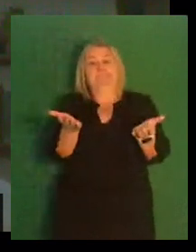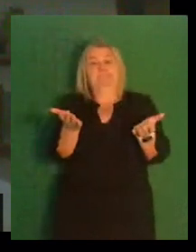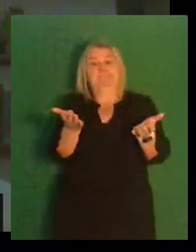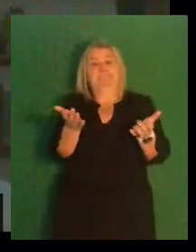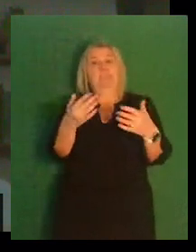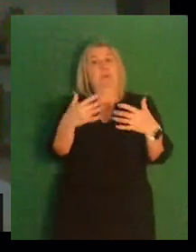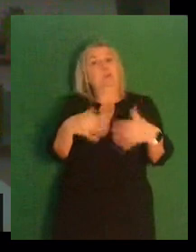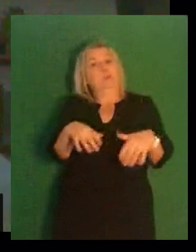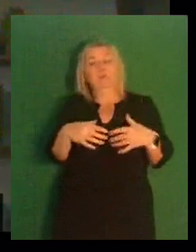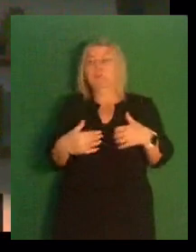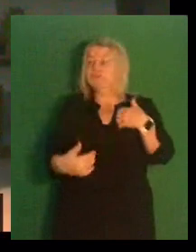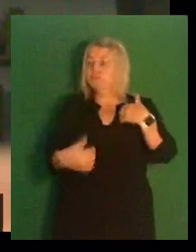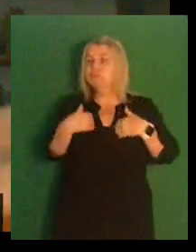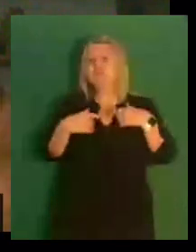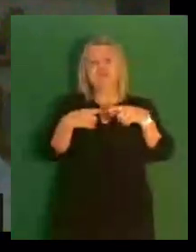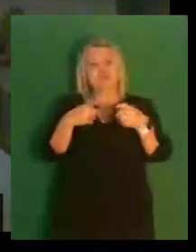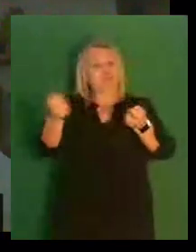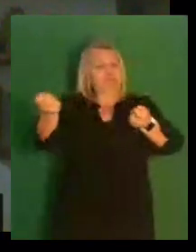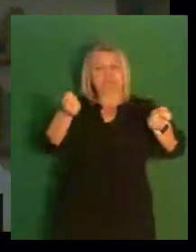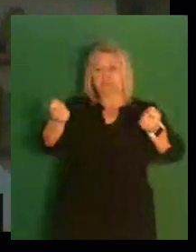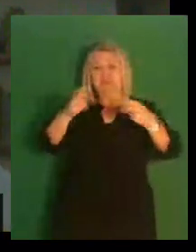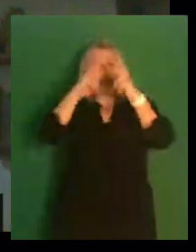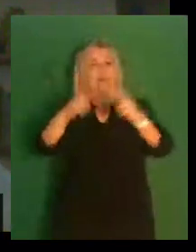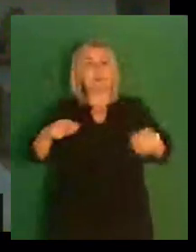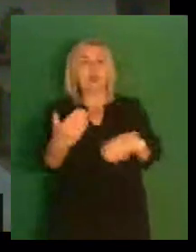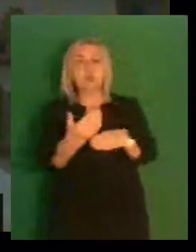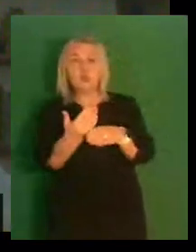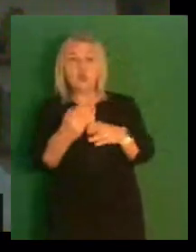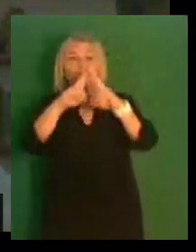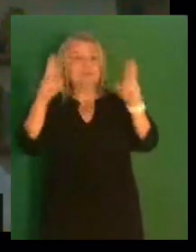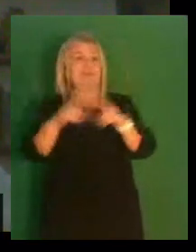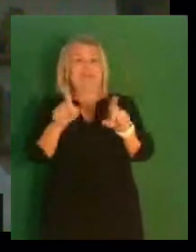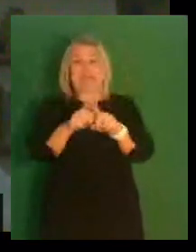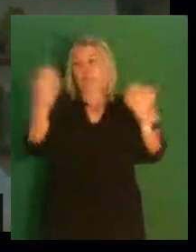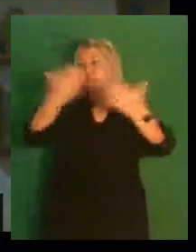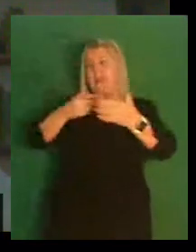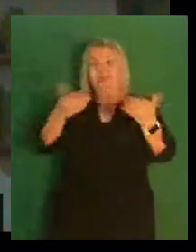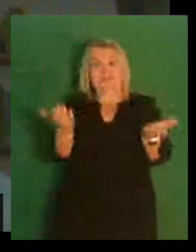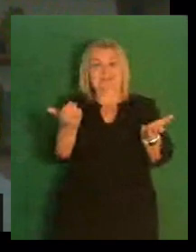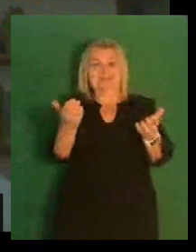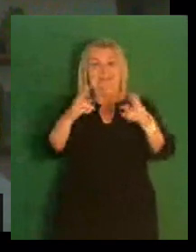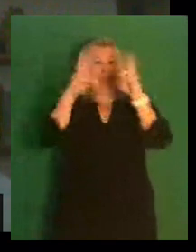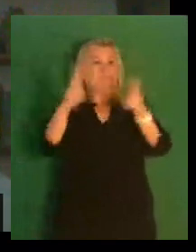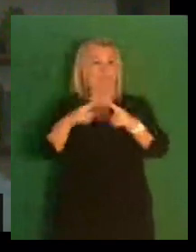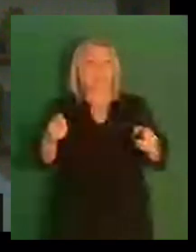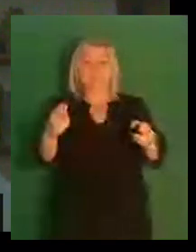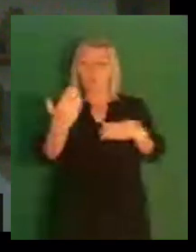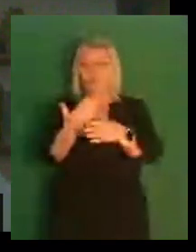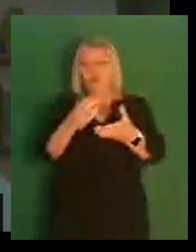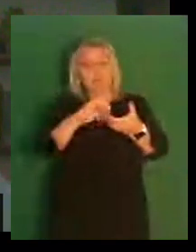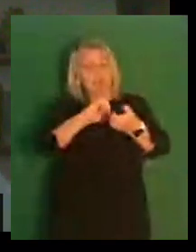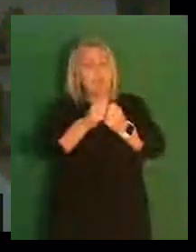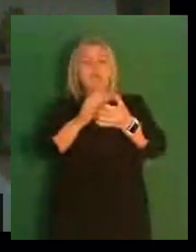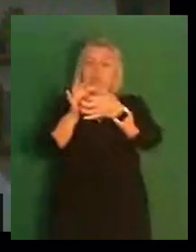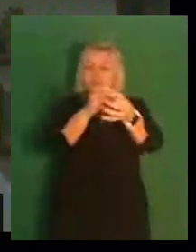of facilitating international collaboration, like what we're doing right now. That very first video that I shared with you of the lonely